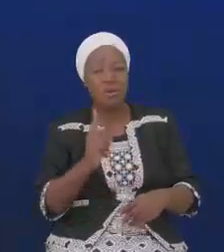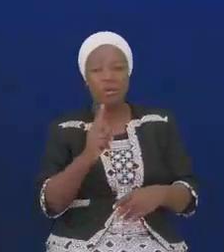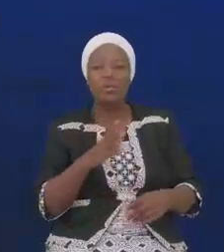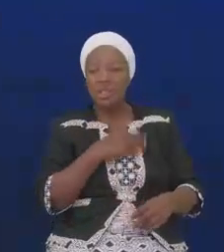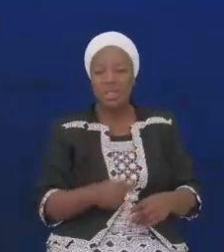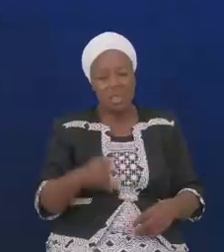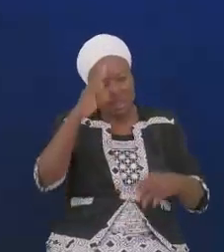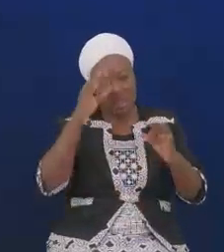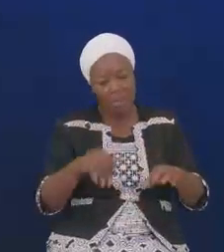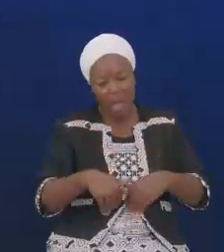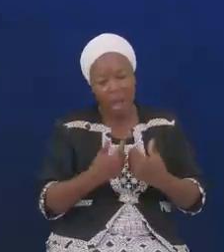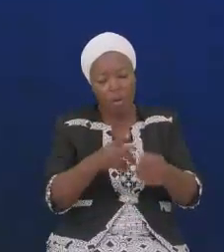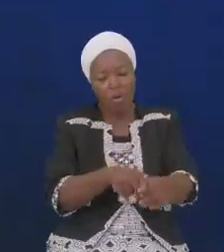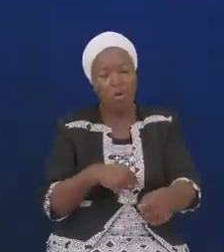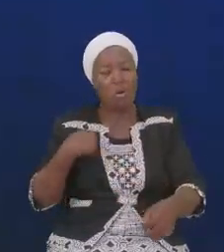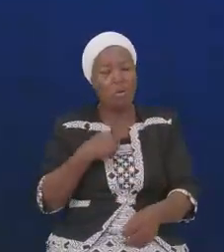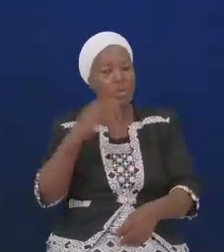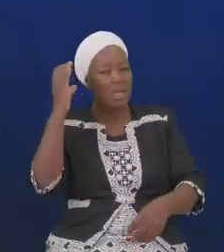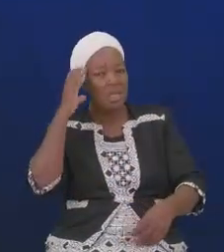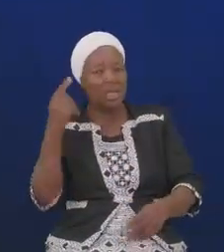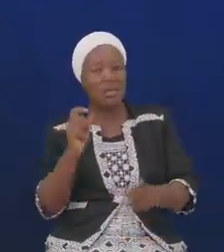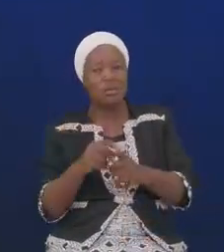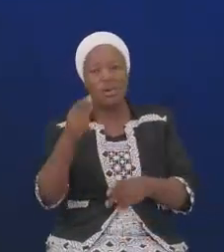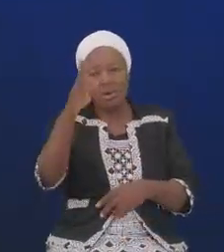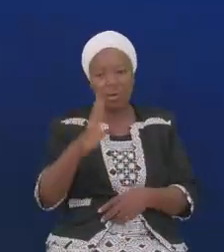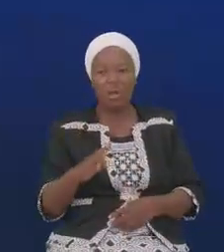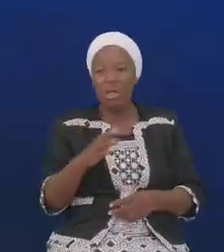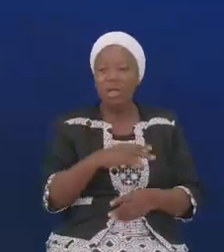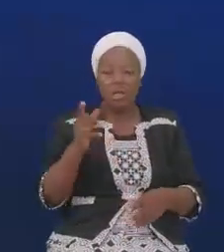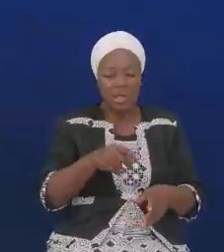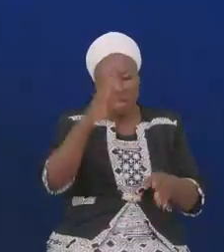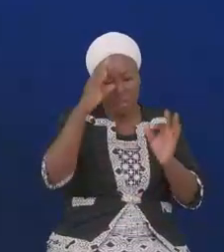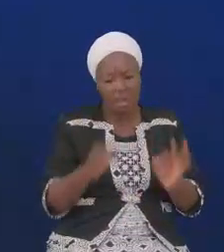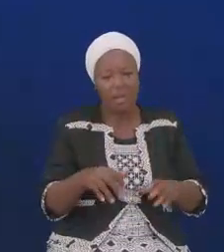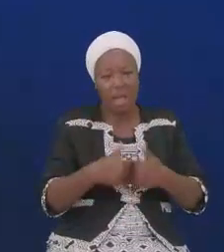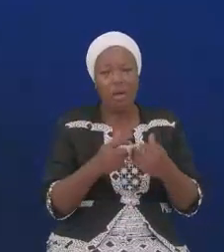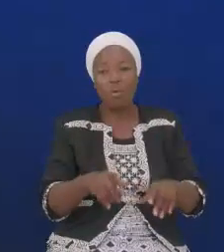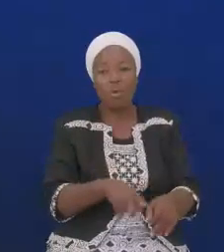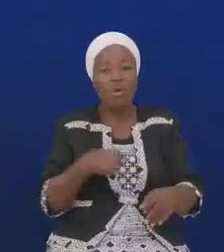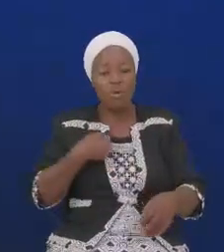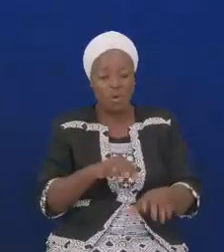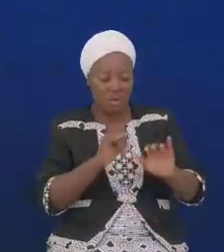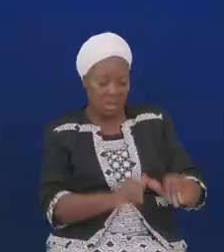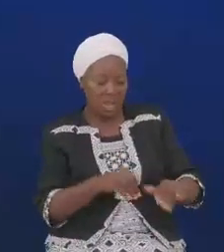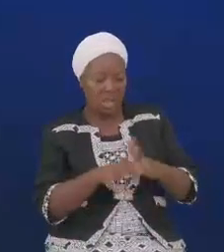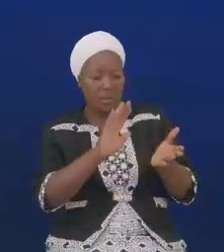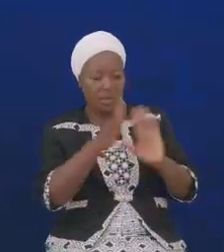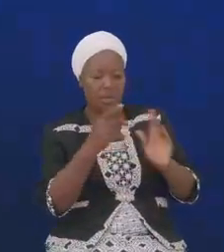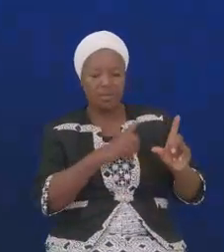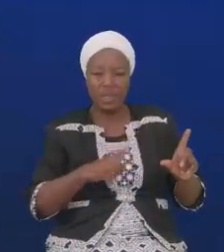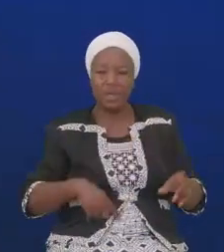how long we hear the word of God. They determine how long we stay in the presence of the Lord.